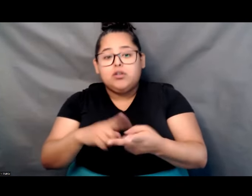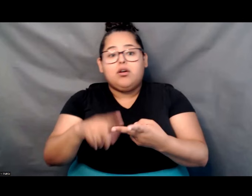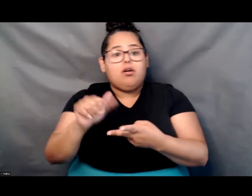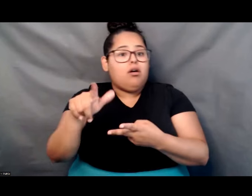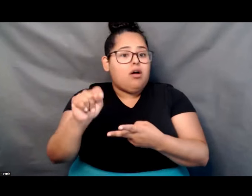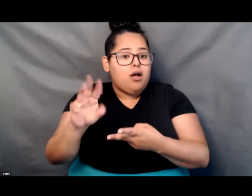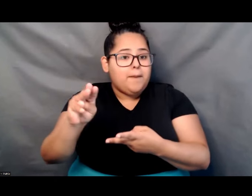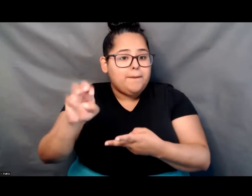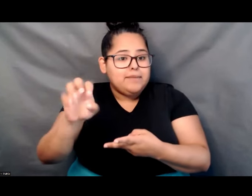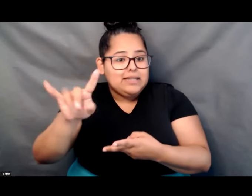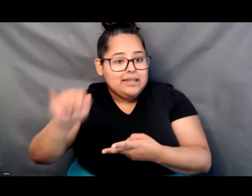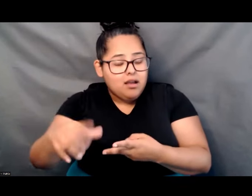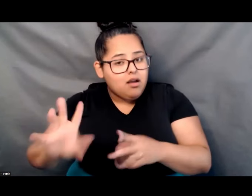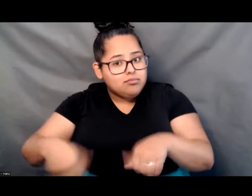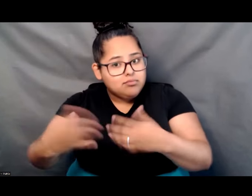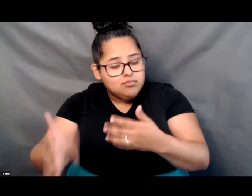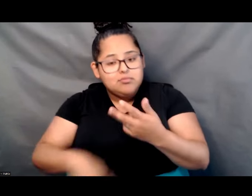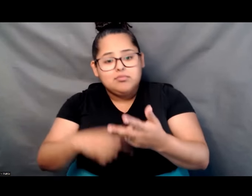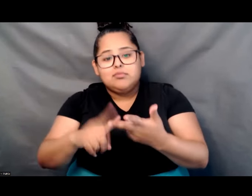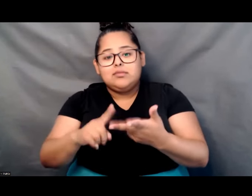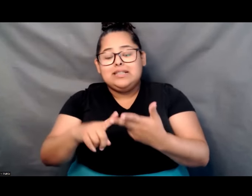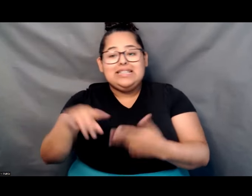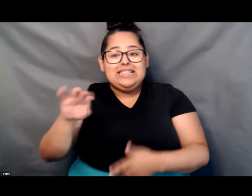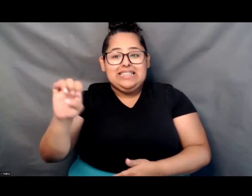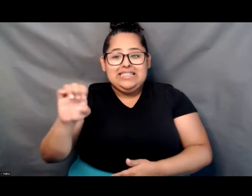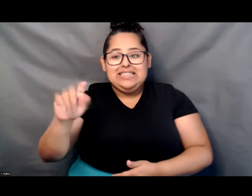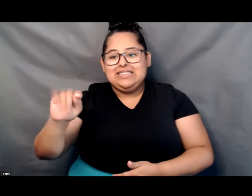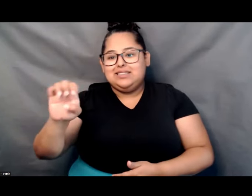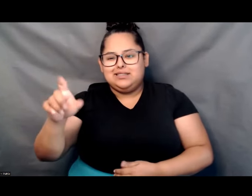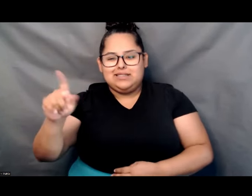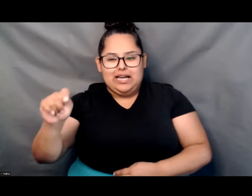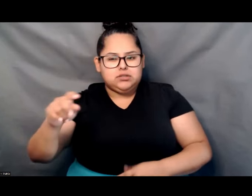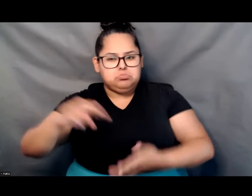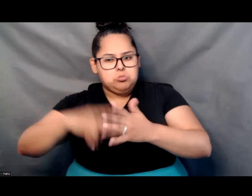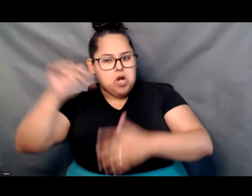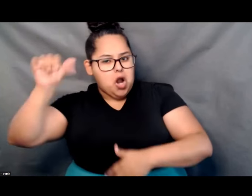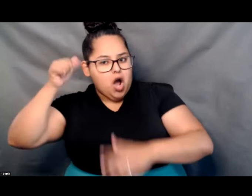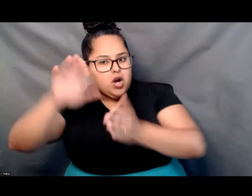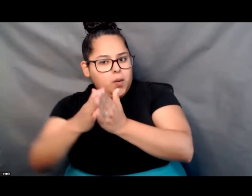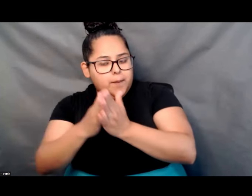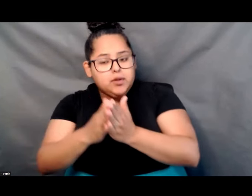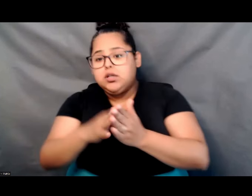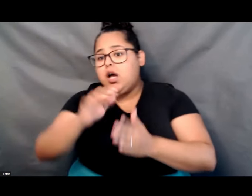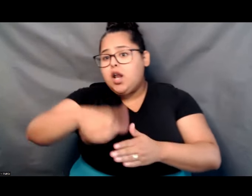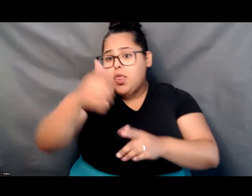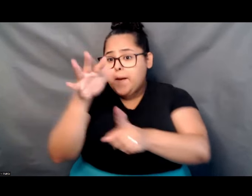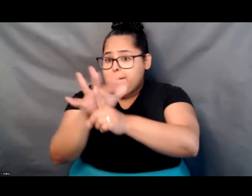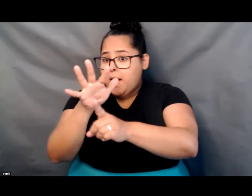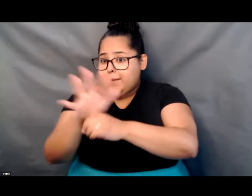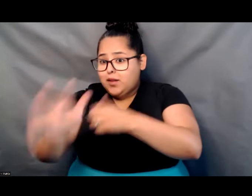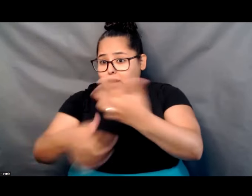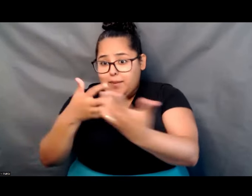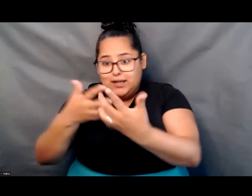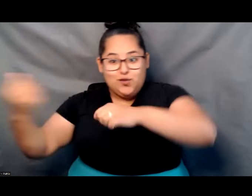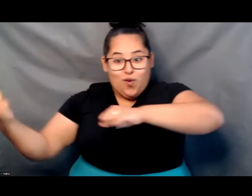We also have e-text or audiobooks. And another popular accommodation, this is something that actually all